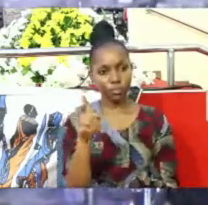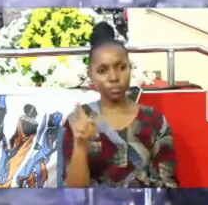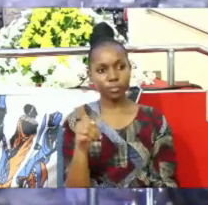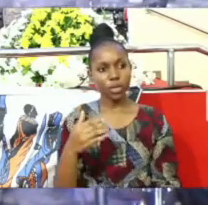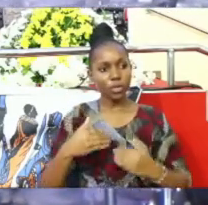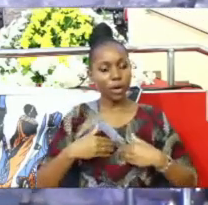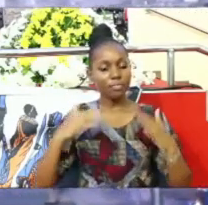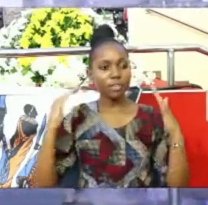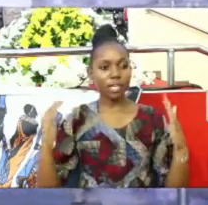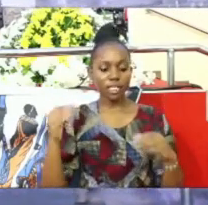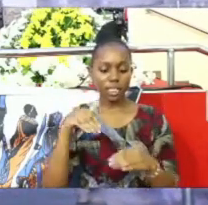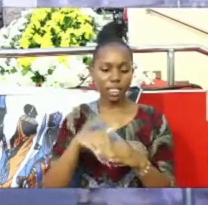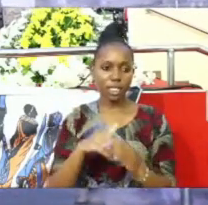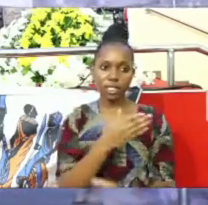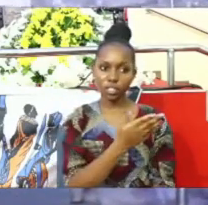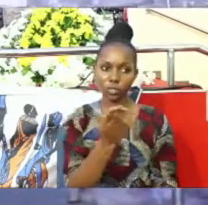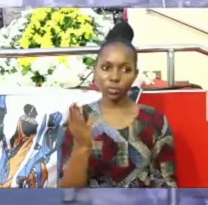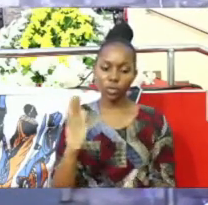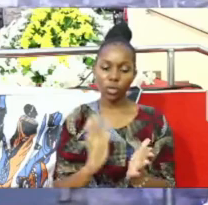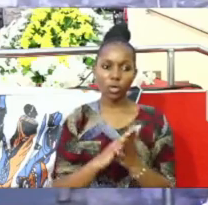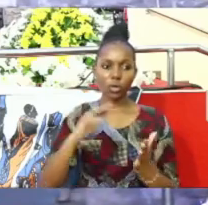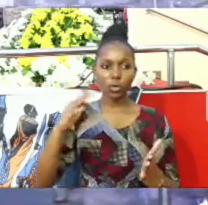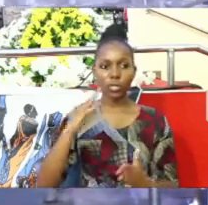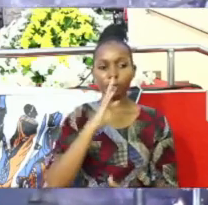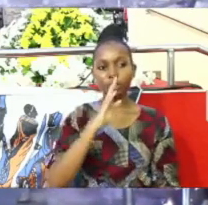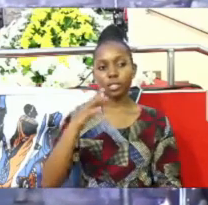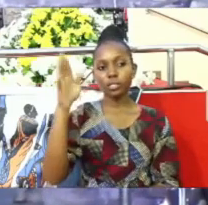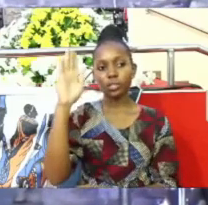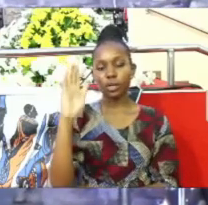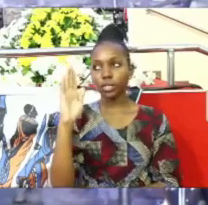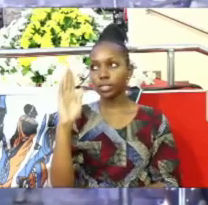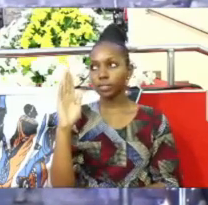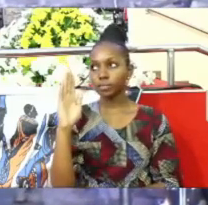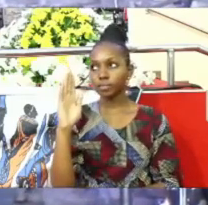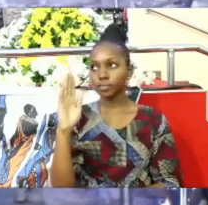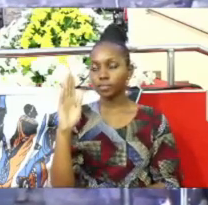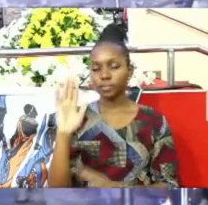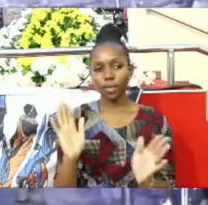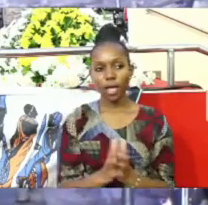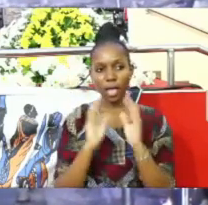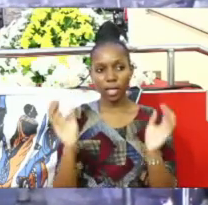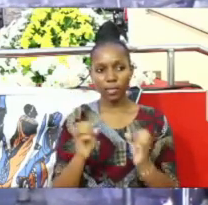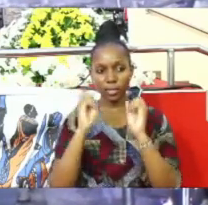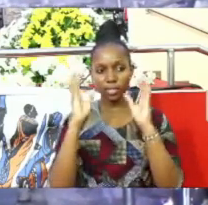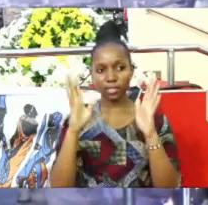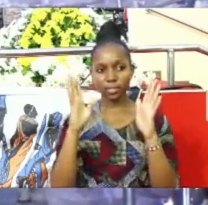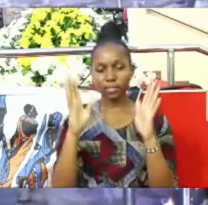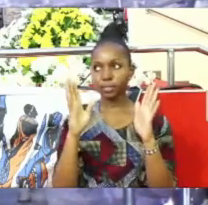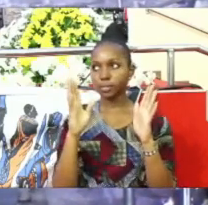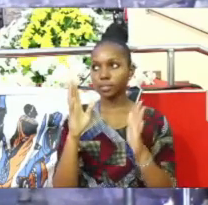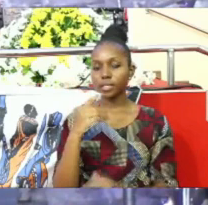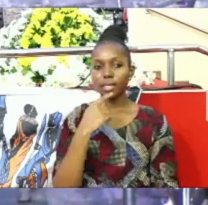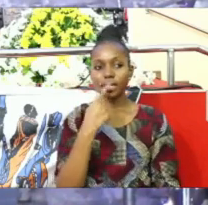Kuna ukuu ndani yangu. Glory be to God. Bwana lisifiwe. Glory be to God. Utukufu kwa Mungu. Hallelujah. Hallelujah. Tell